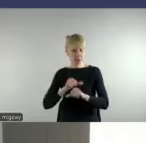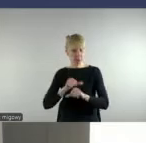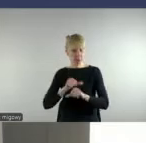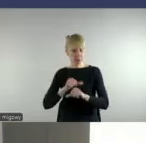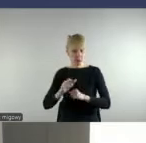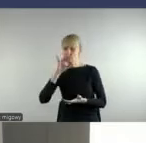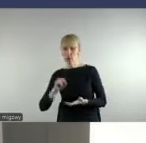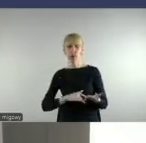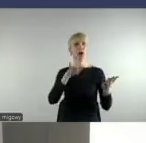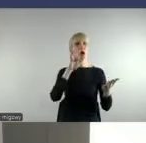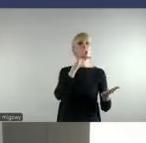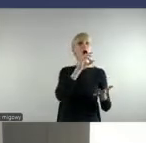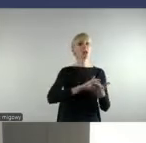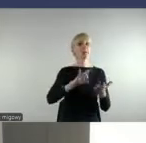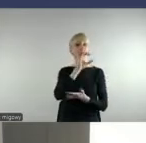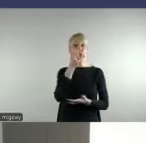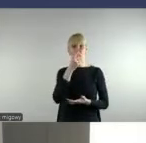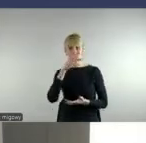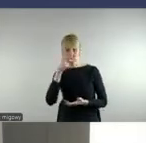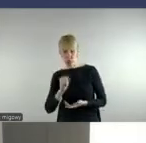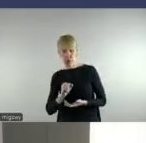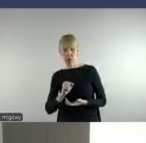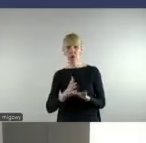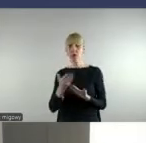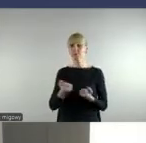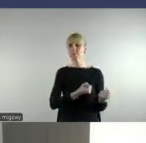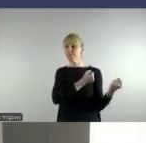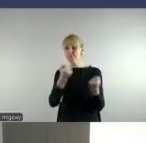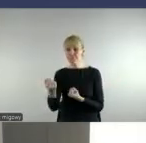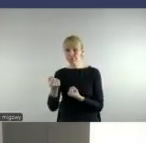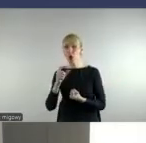in 2018. The municipality of Dobrzyn Wielki